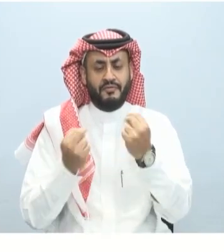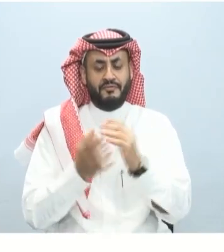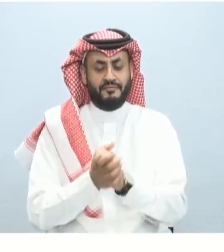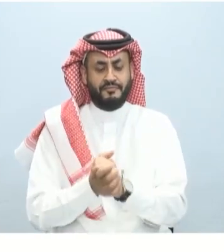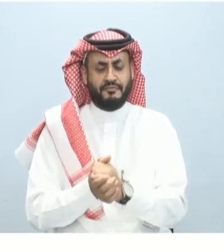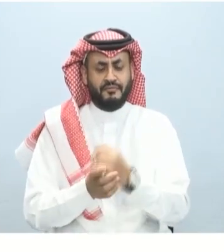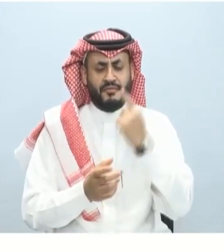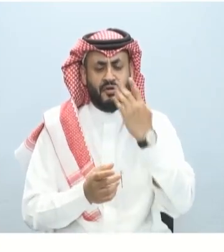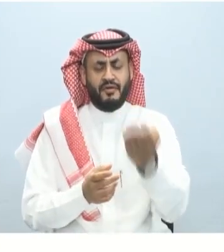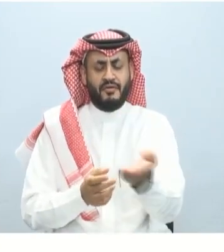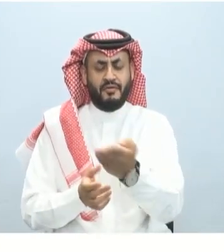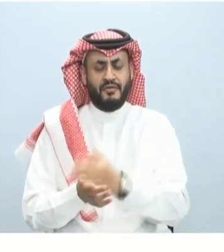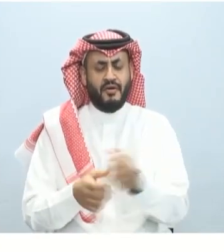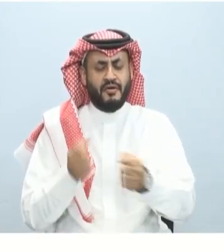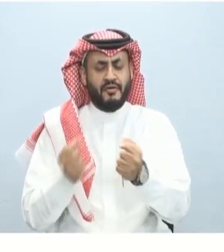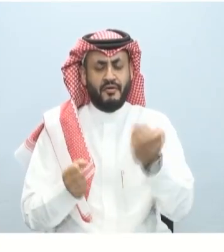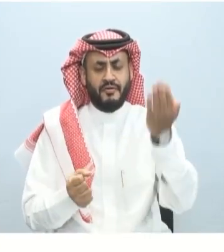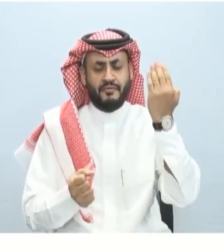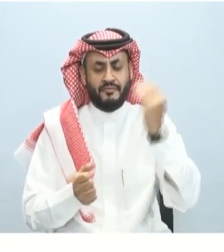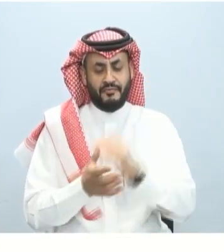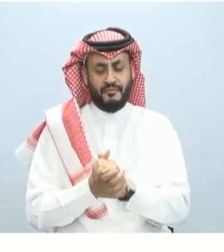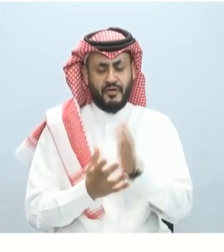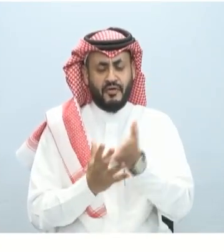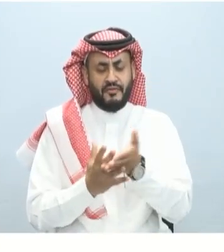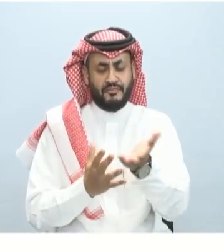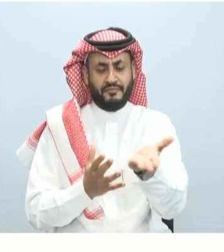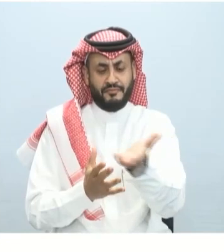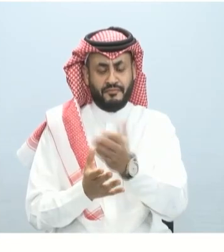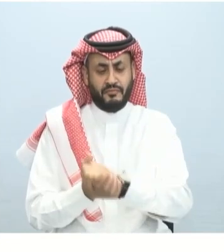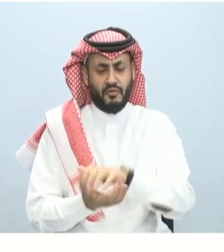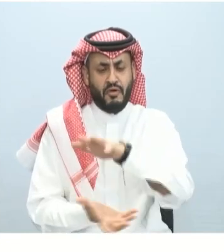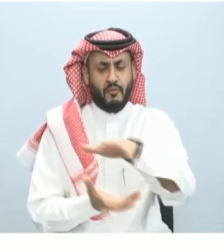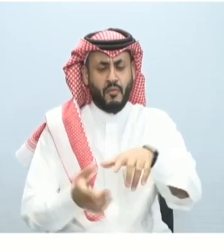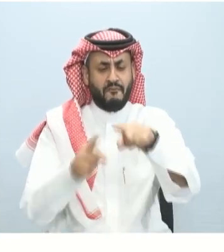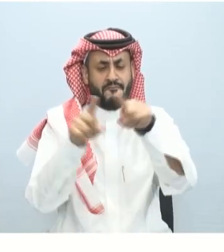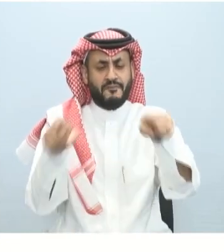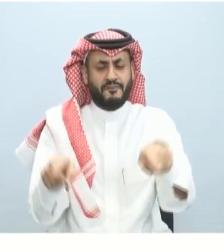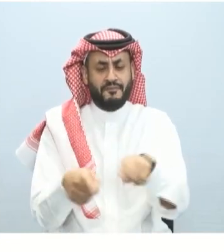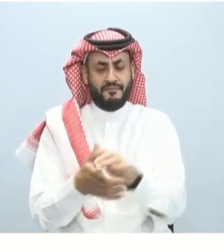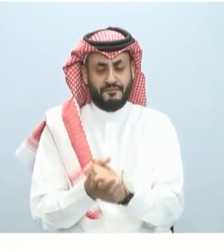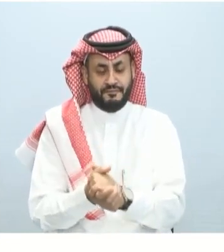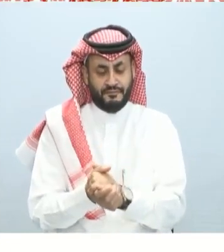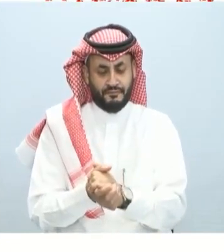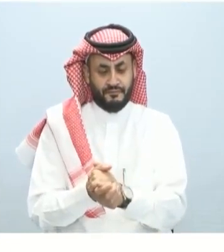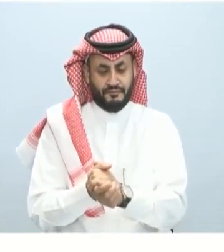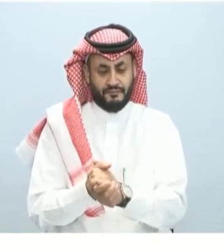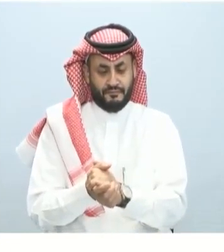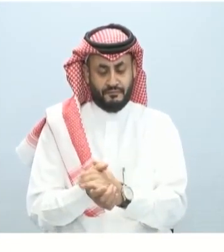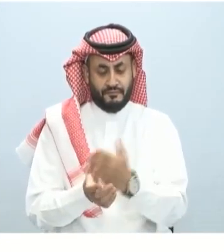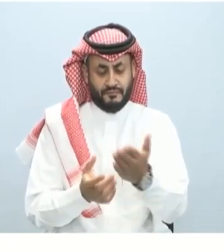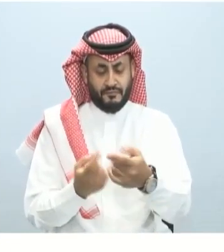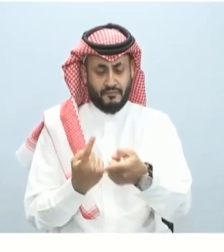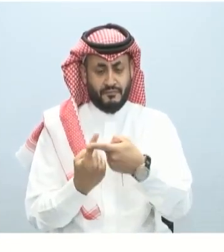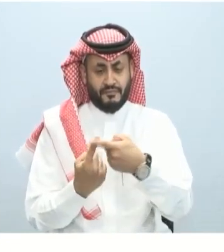just pass by and see what we have in our unit, which is the world of TV. Now in our unit, we started